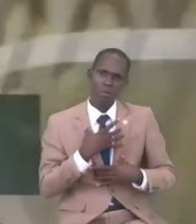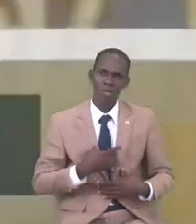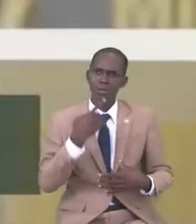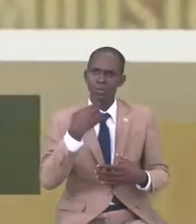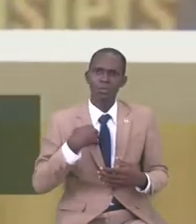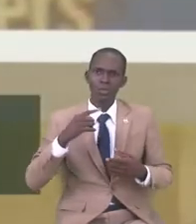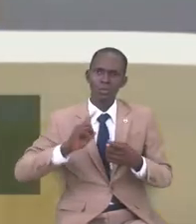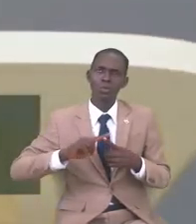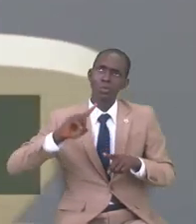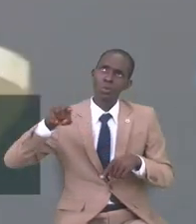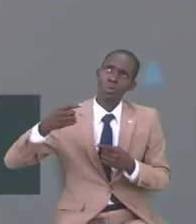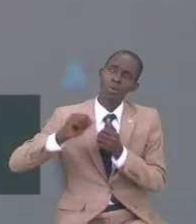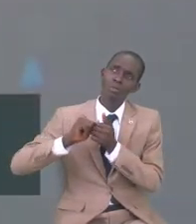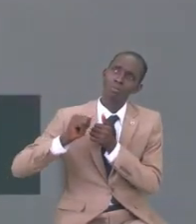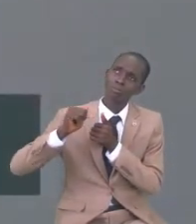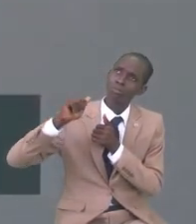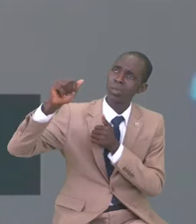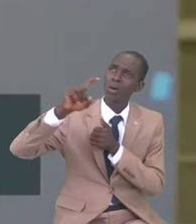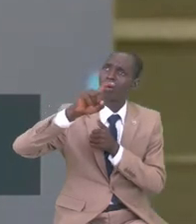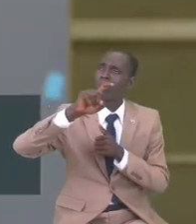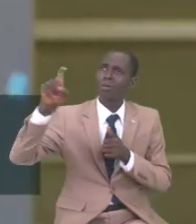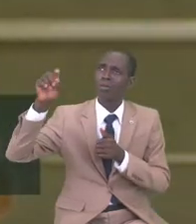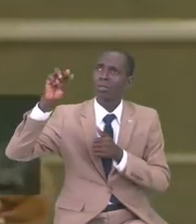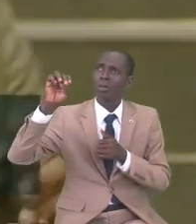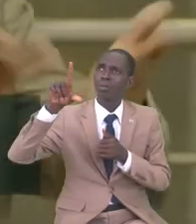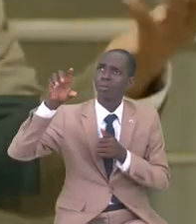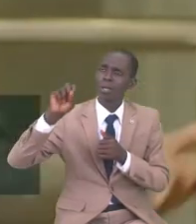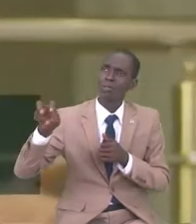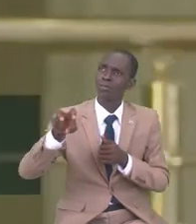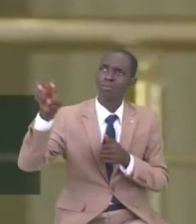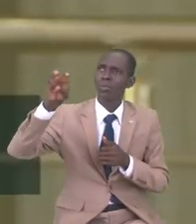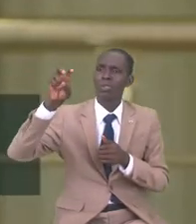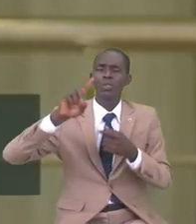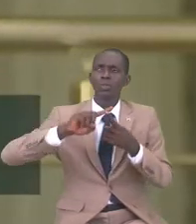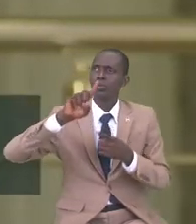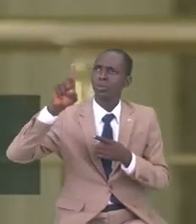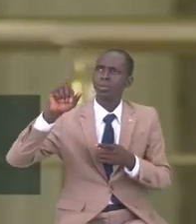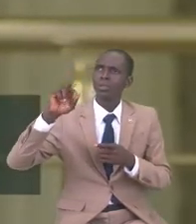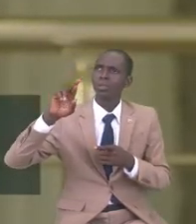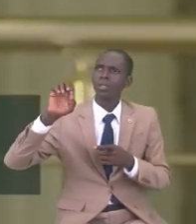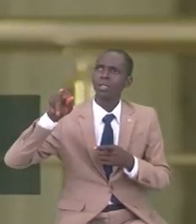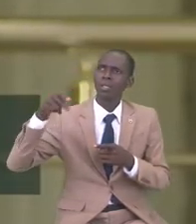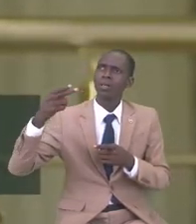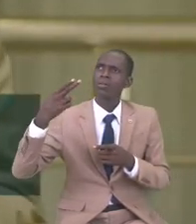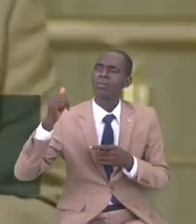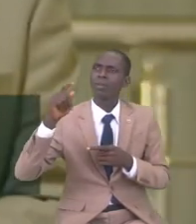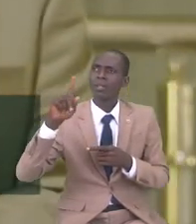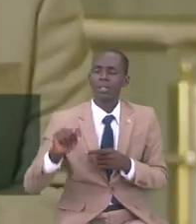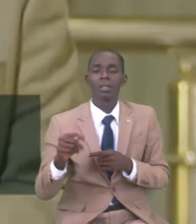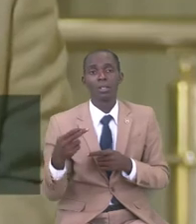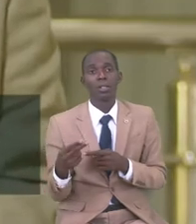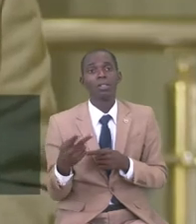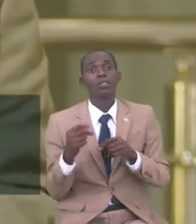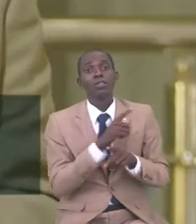walk 100 miles and go to Zarephath? How can that be? The Lord who has sent